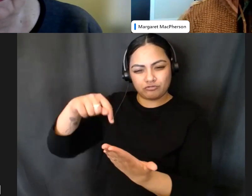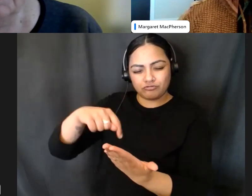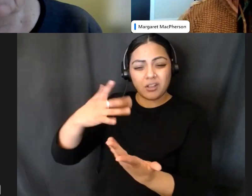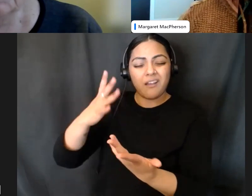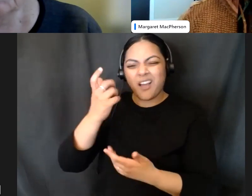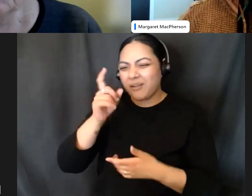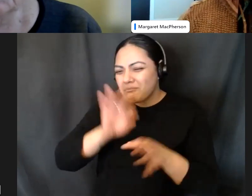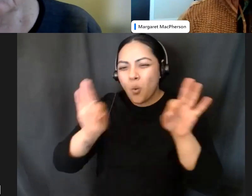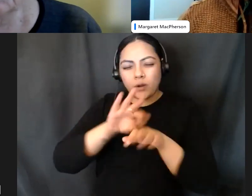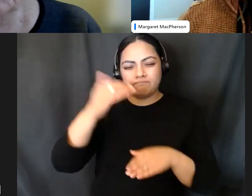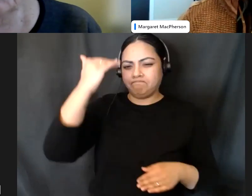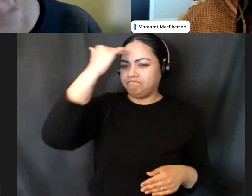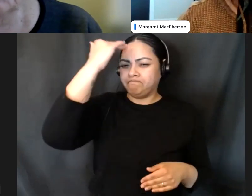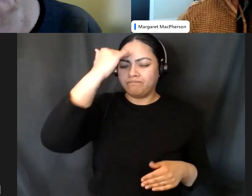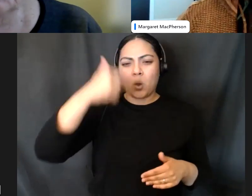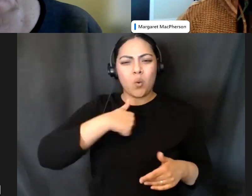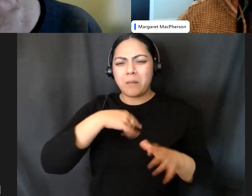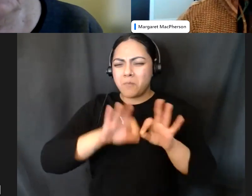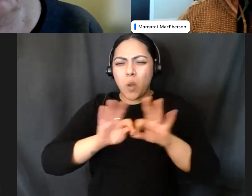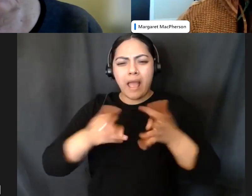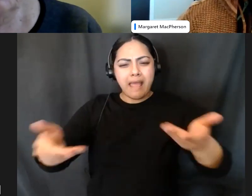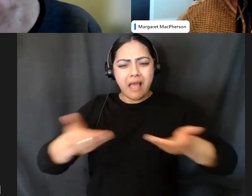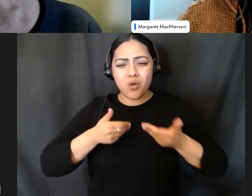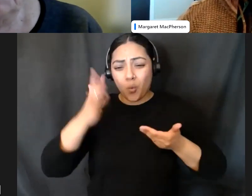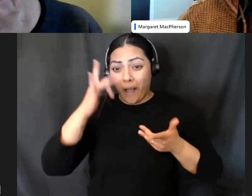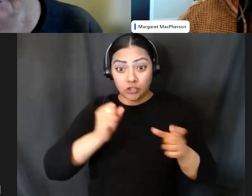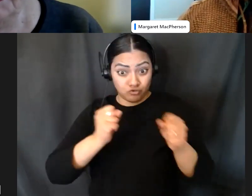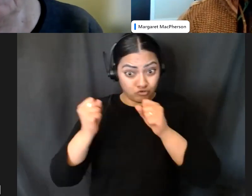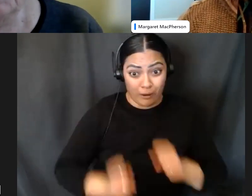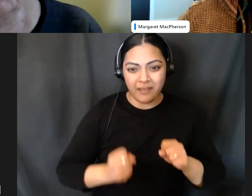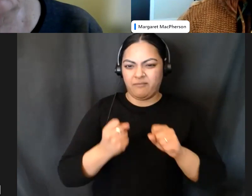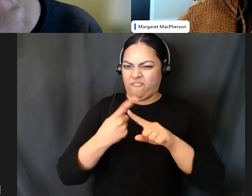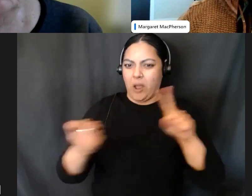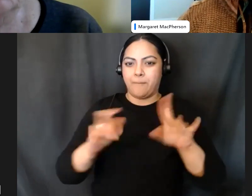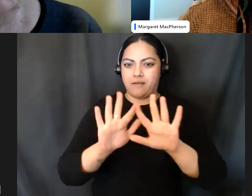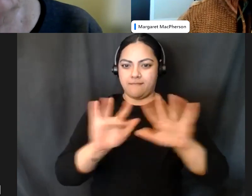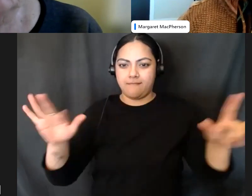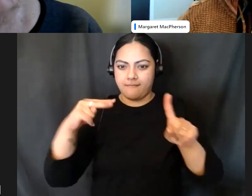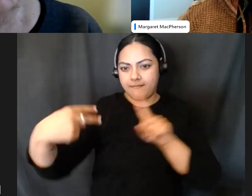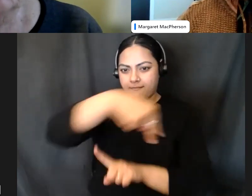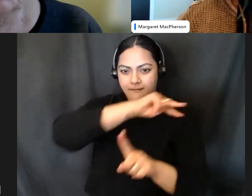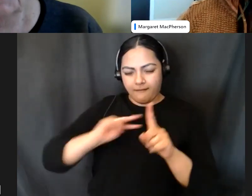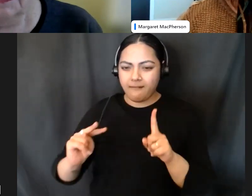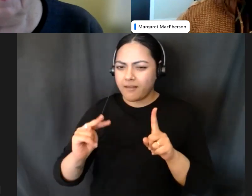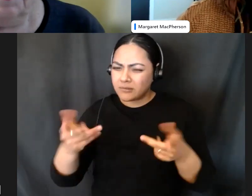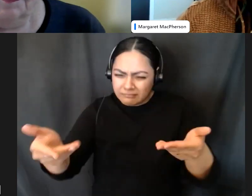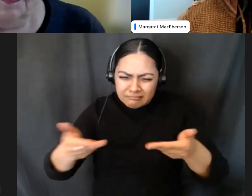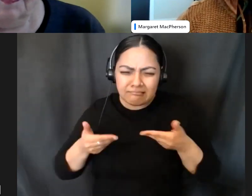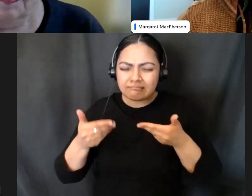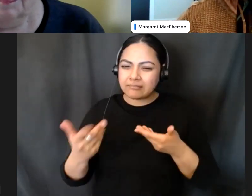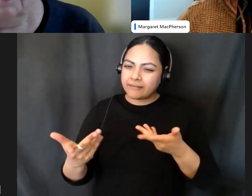our diversity and integrating, being welcoming, reaching out and including people, inviting them,